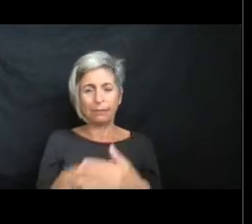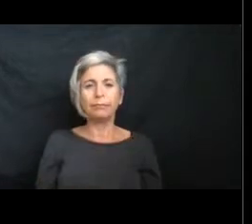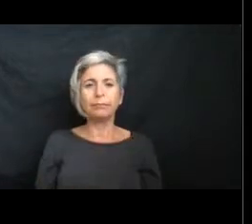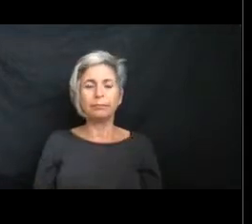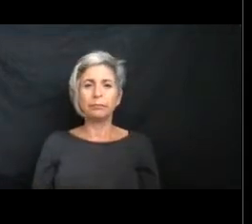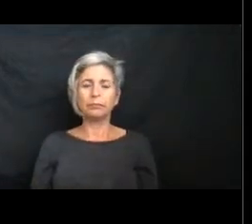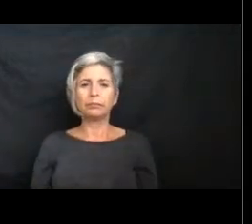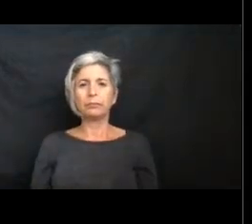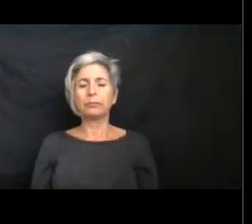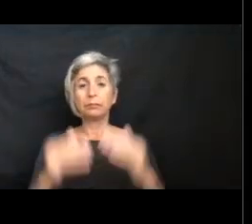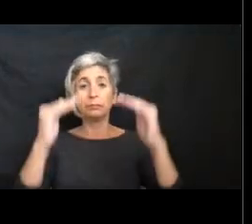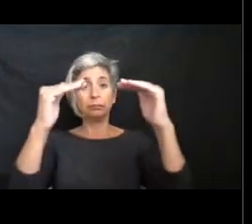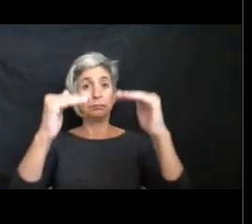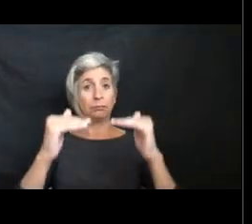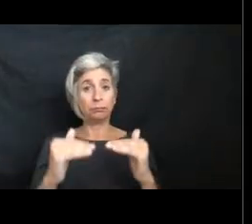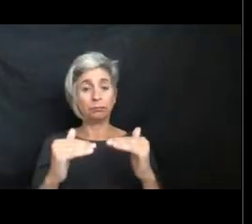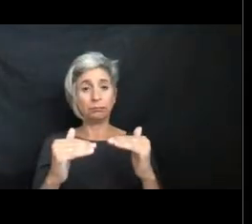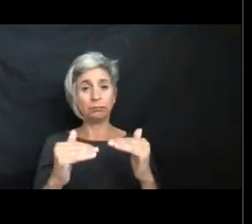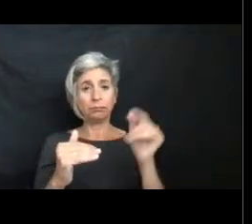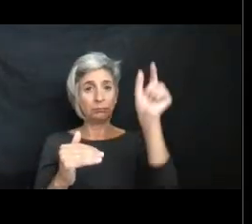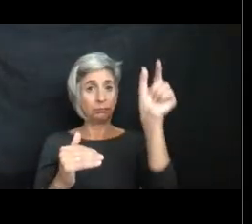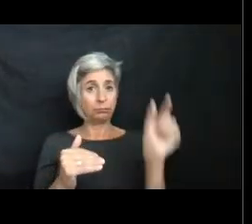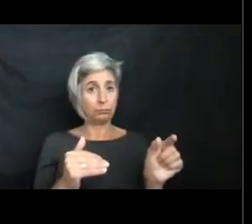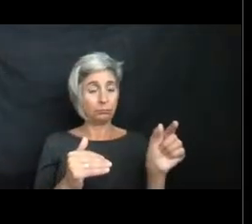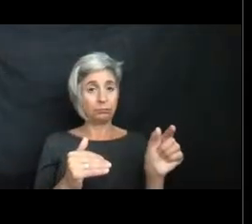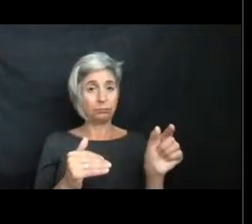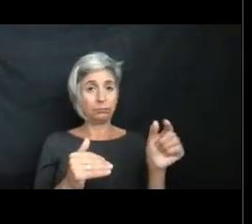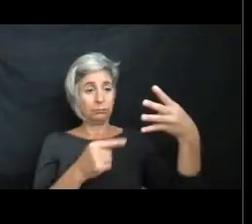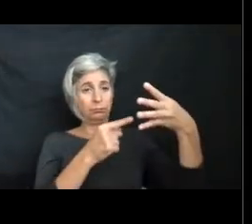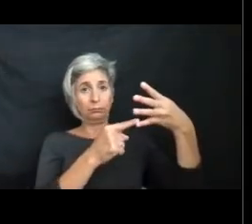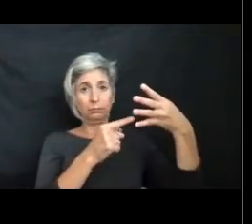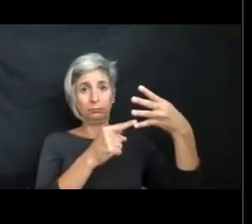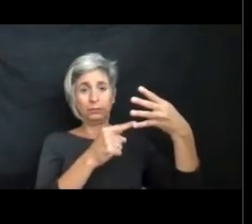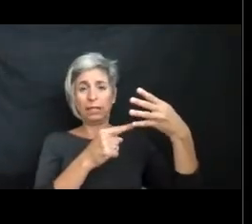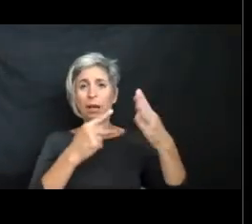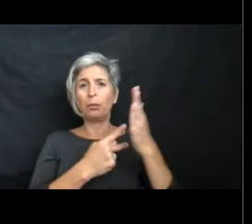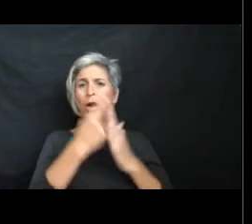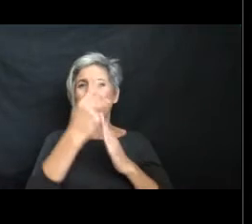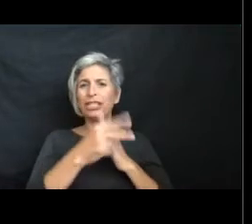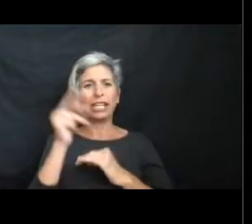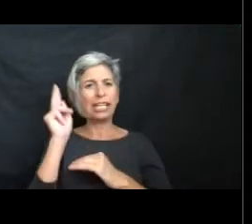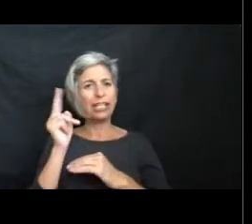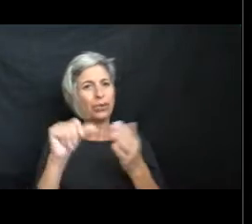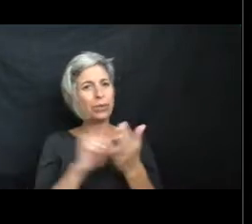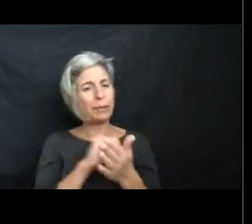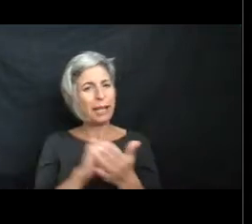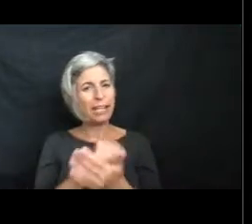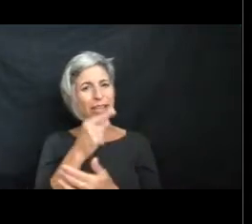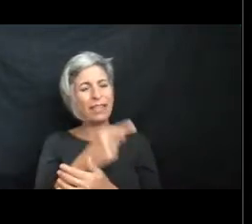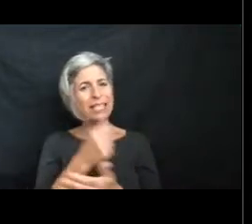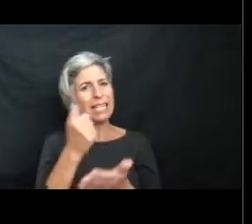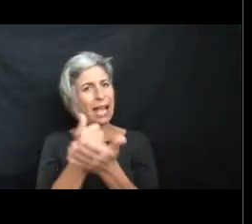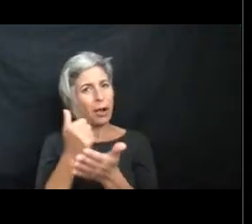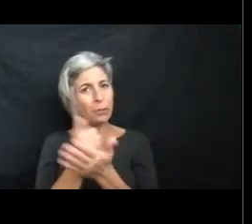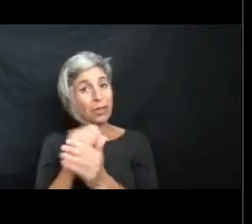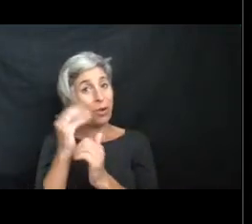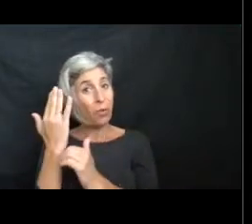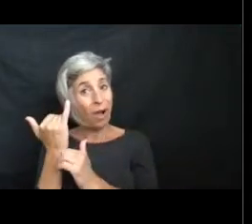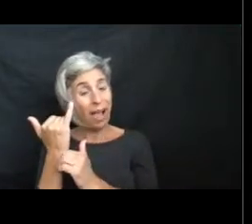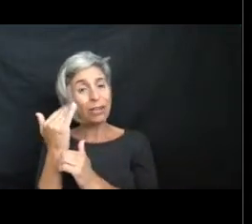So going down to the next option is the project history page. So here, this will be very helpful to you to know where